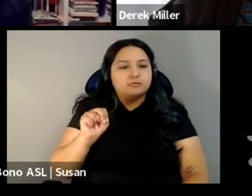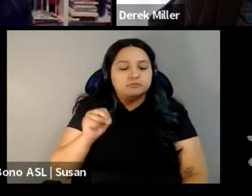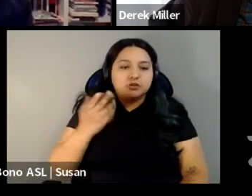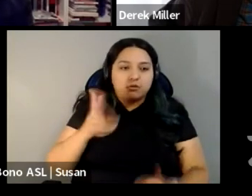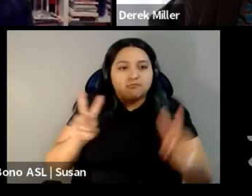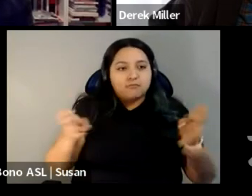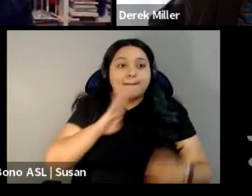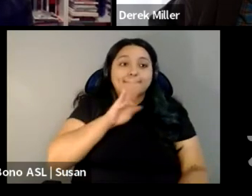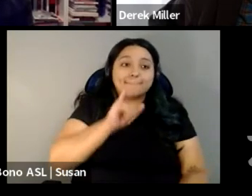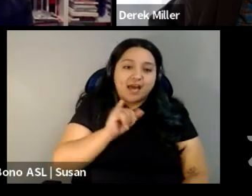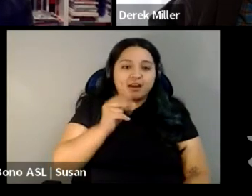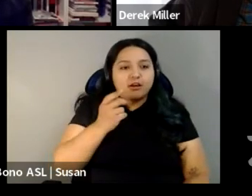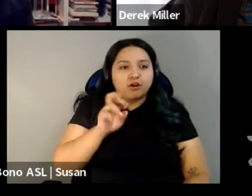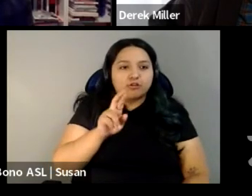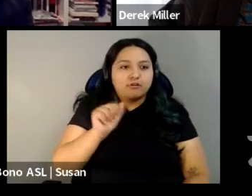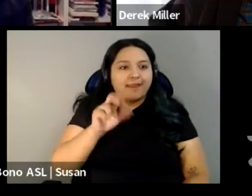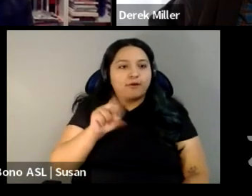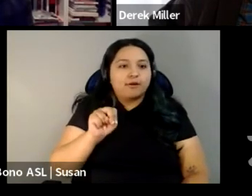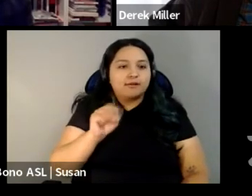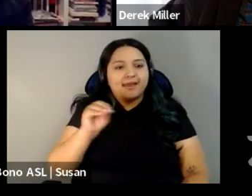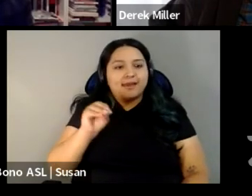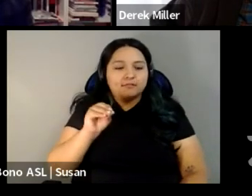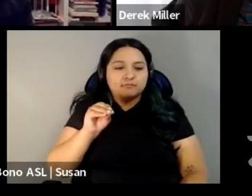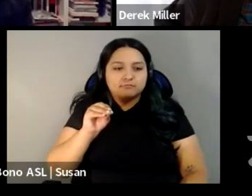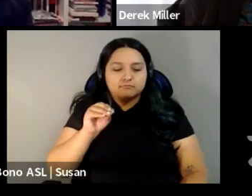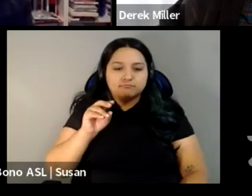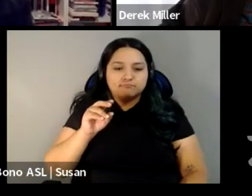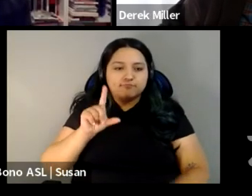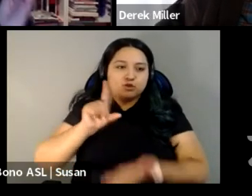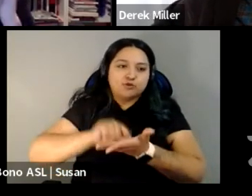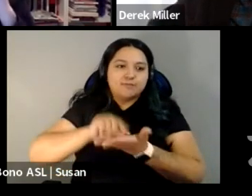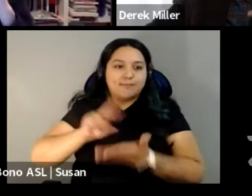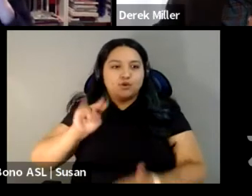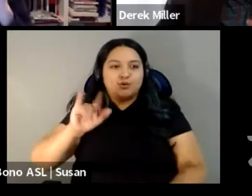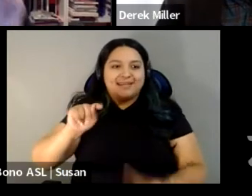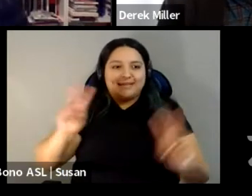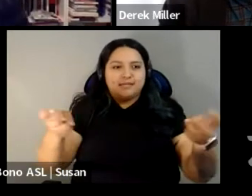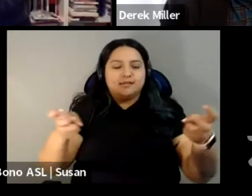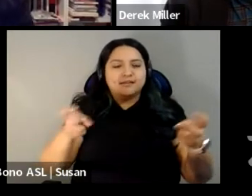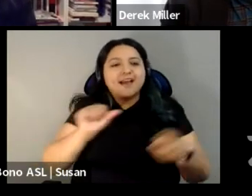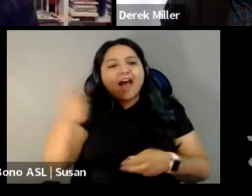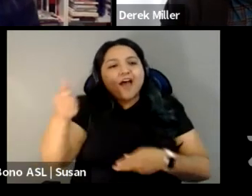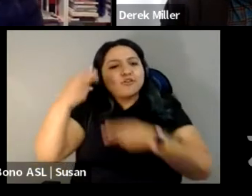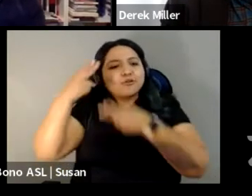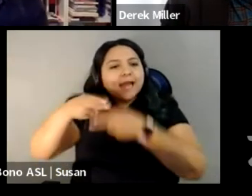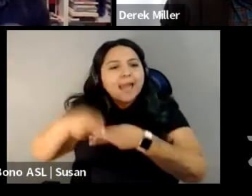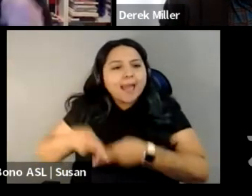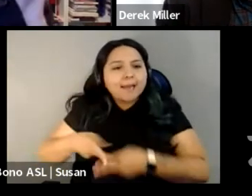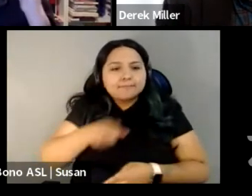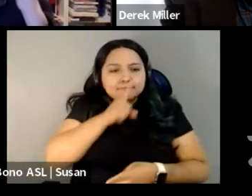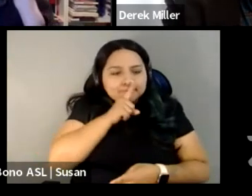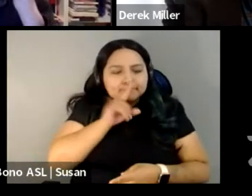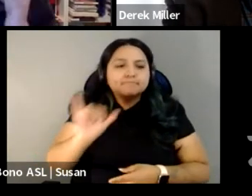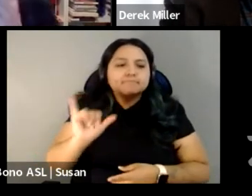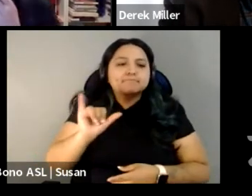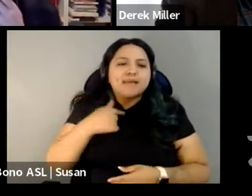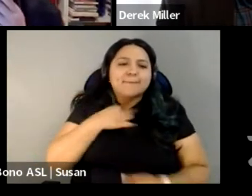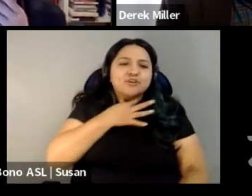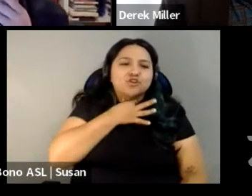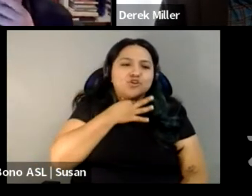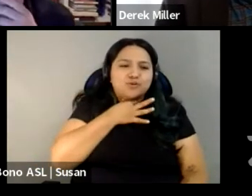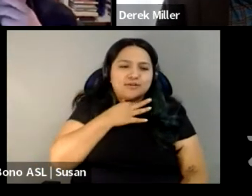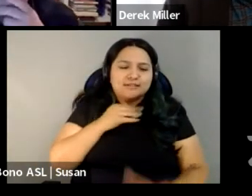Newspaper Unit. Everyone else is left unnamed. And so I'm really, really curious about the assignation